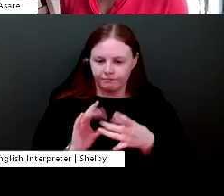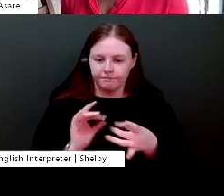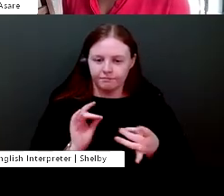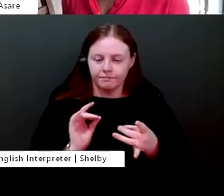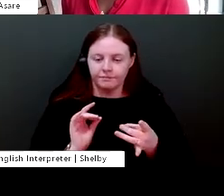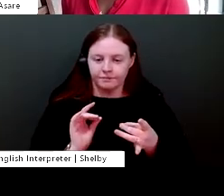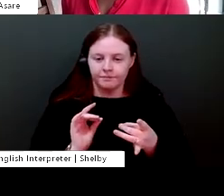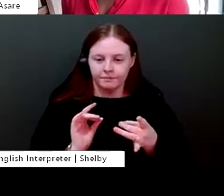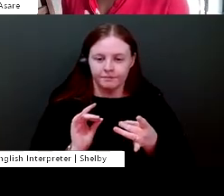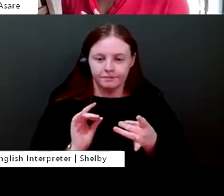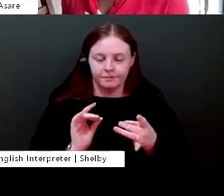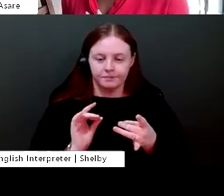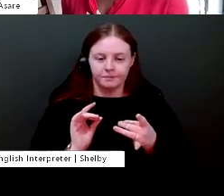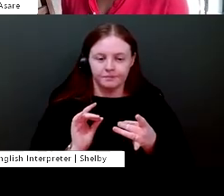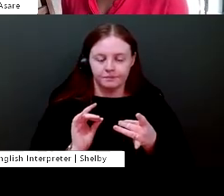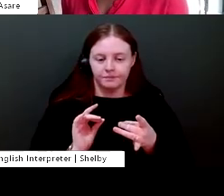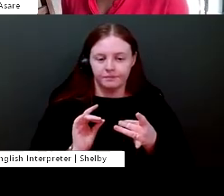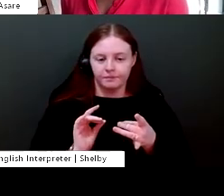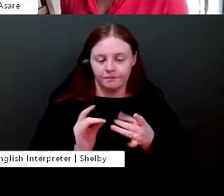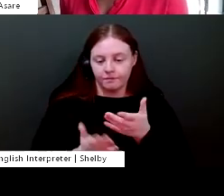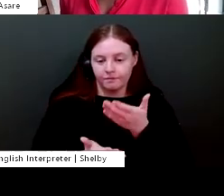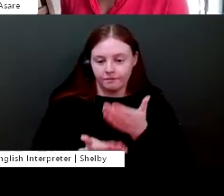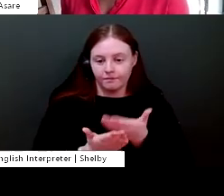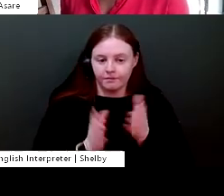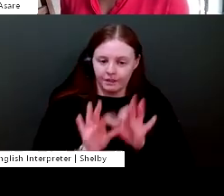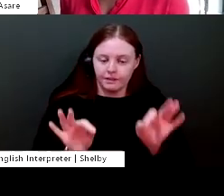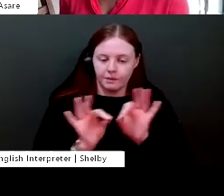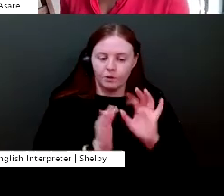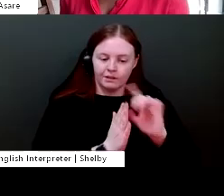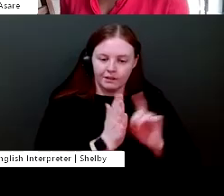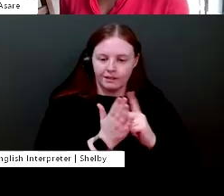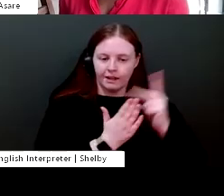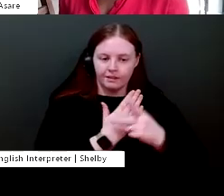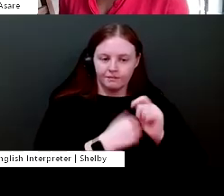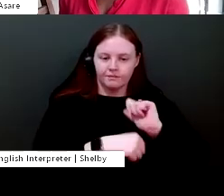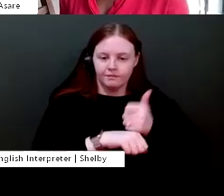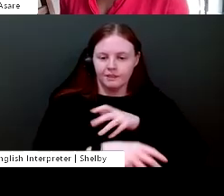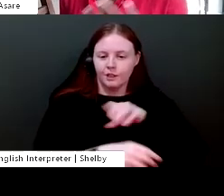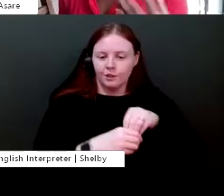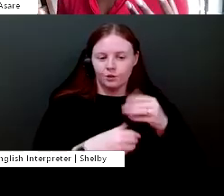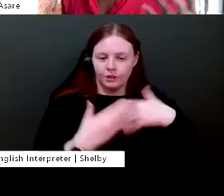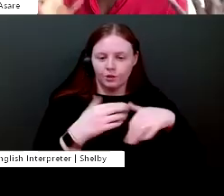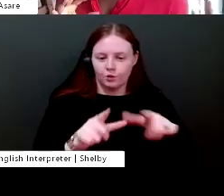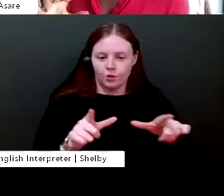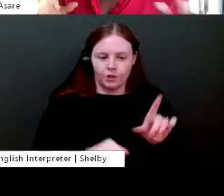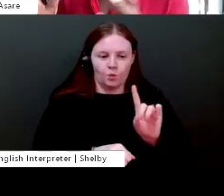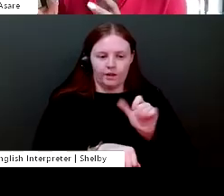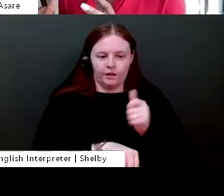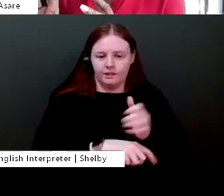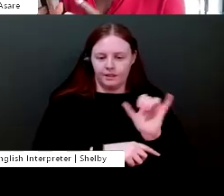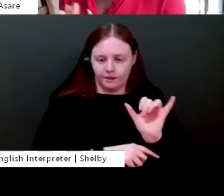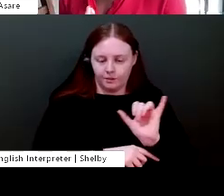how important it is to design programs with social location being addressed in mind, and that diverse